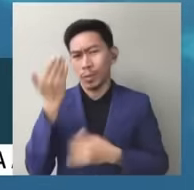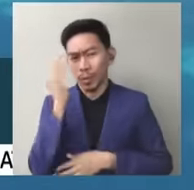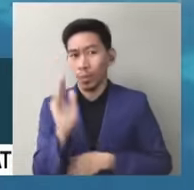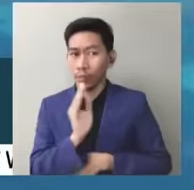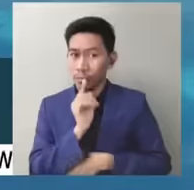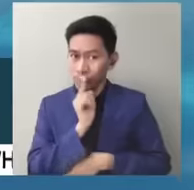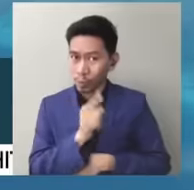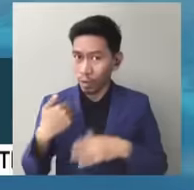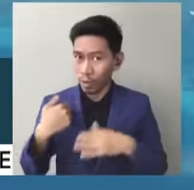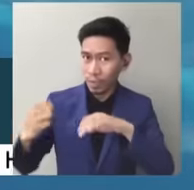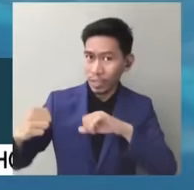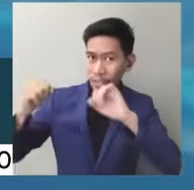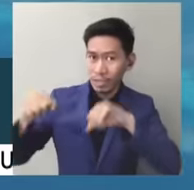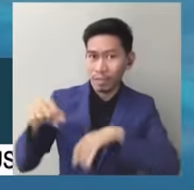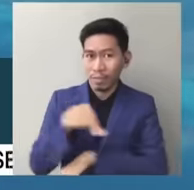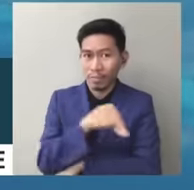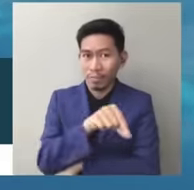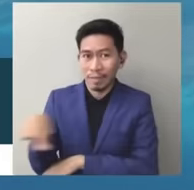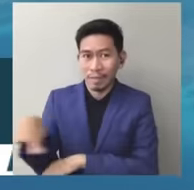of that supposed agreement.